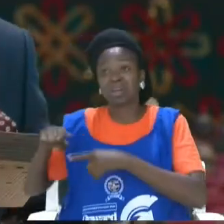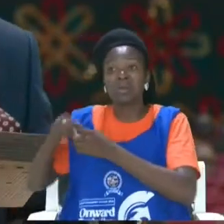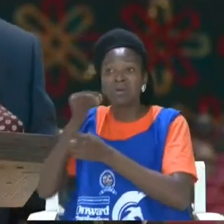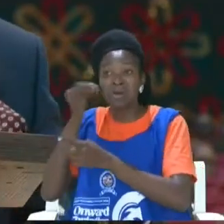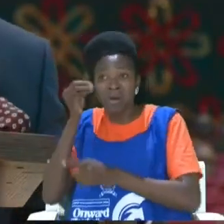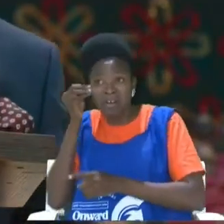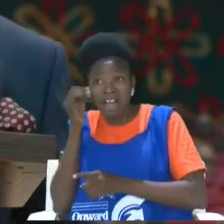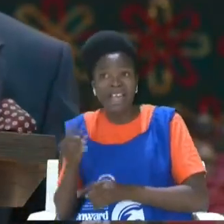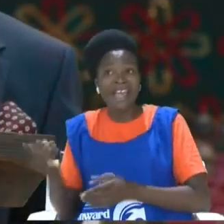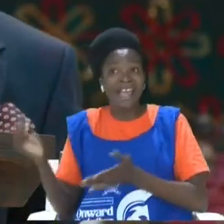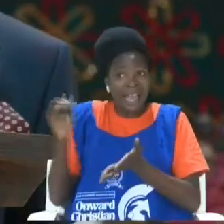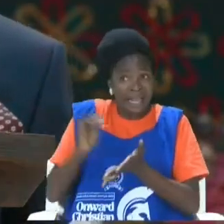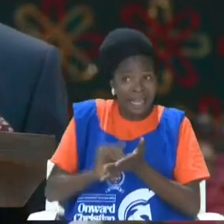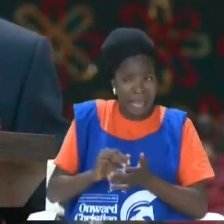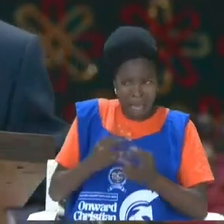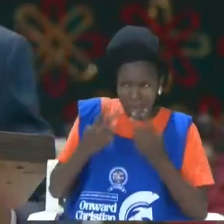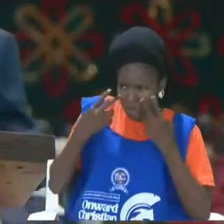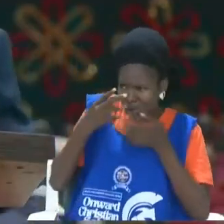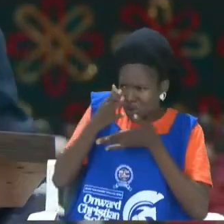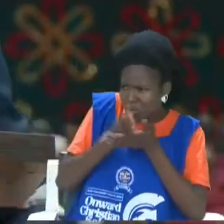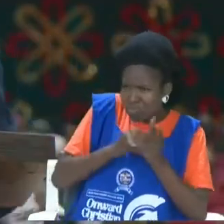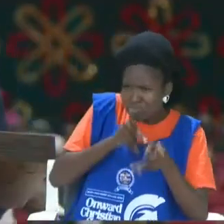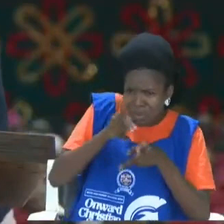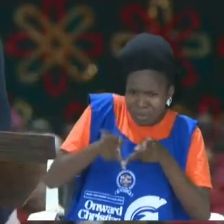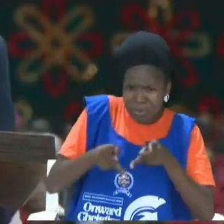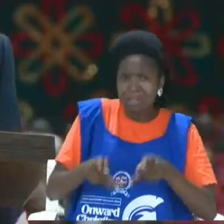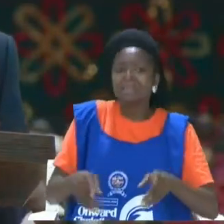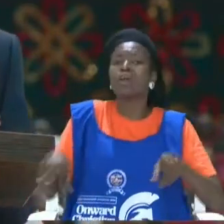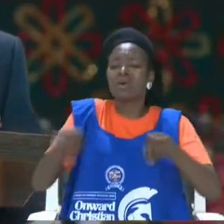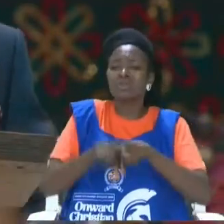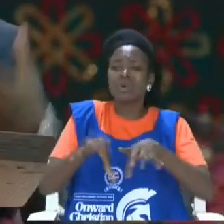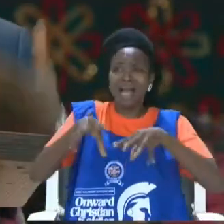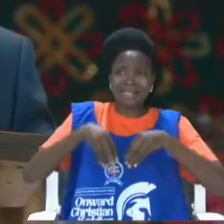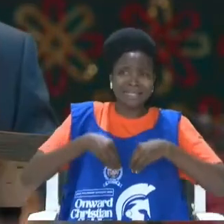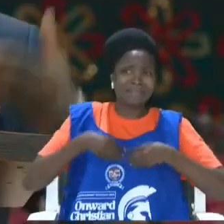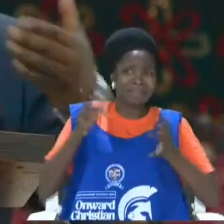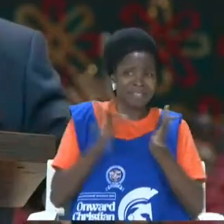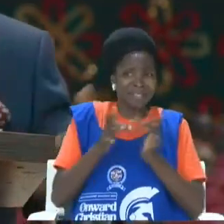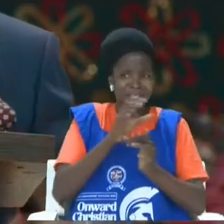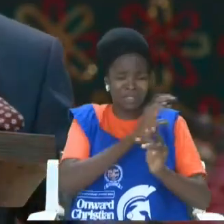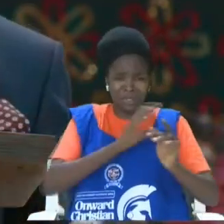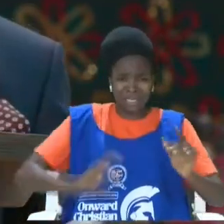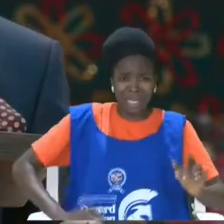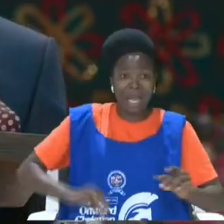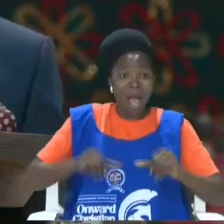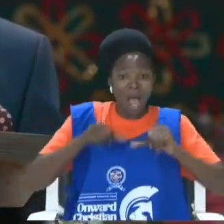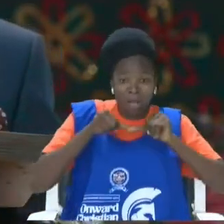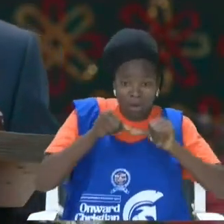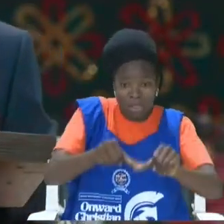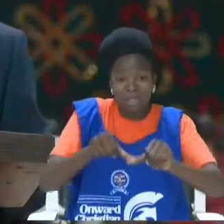saw some hands. They gave their lives to Christ. I continued with that pattern